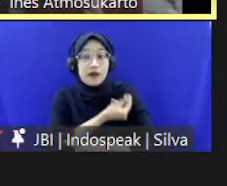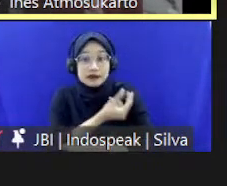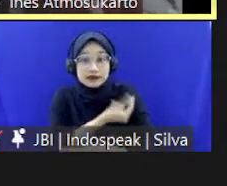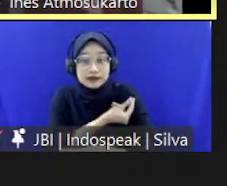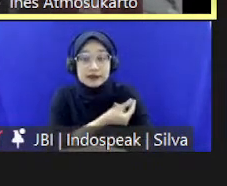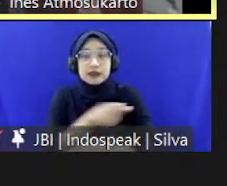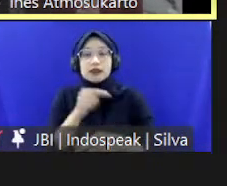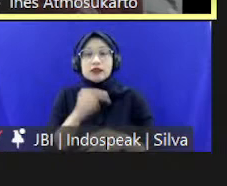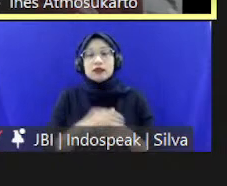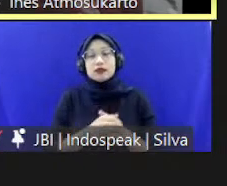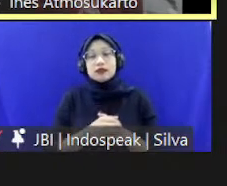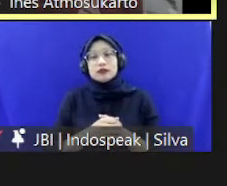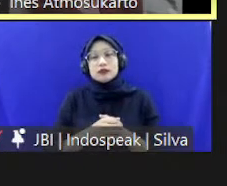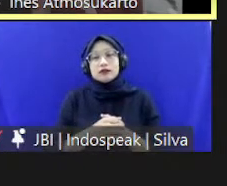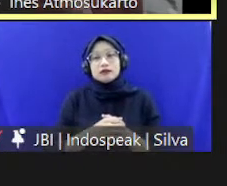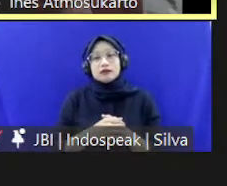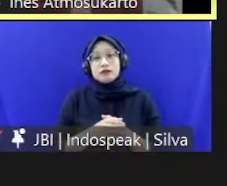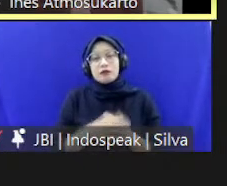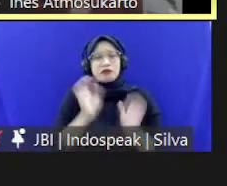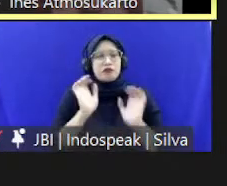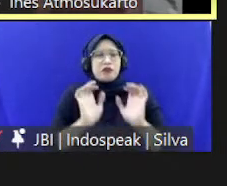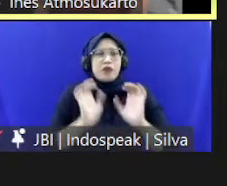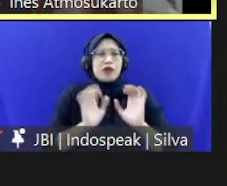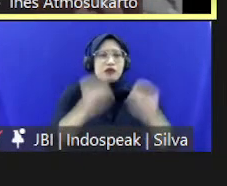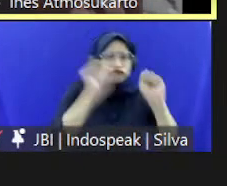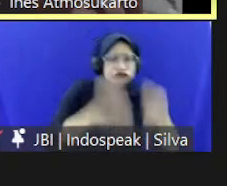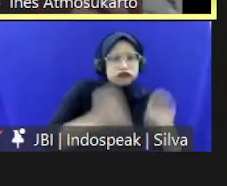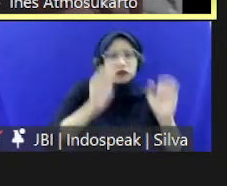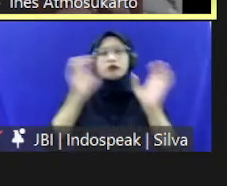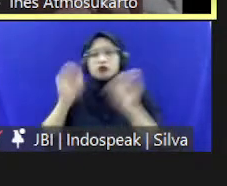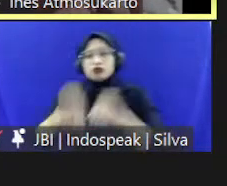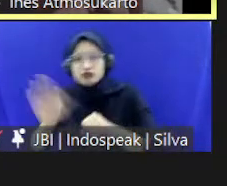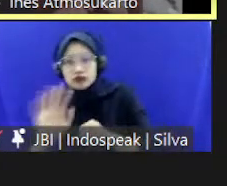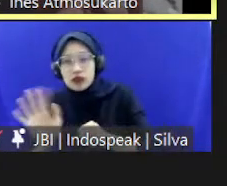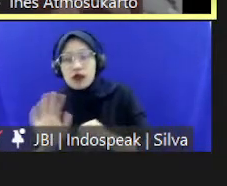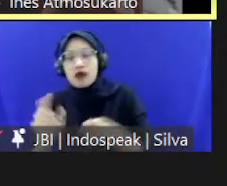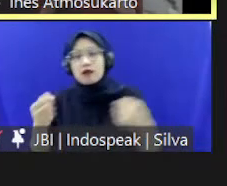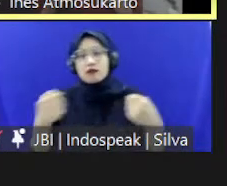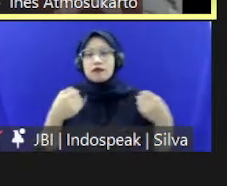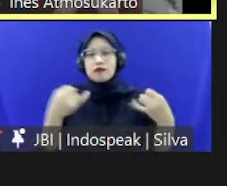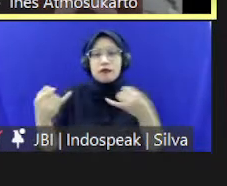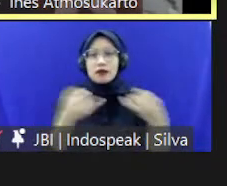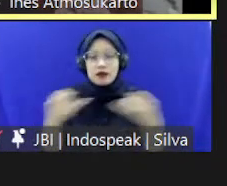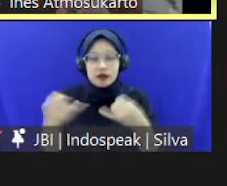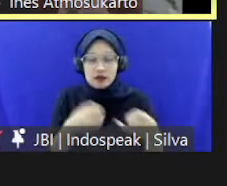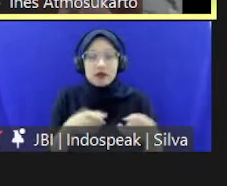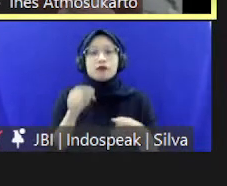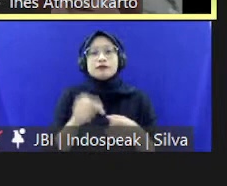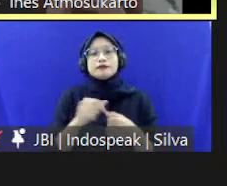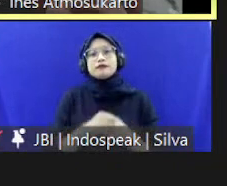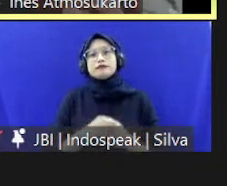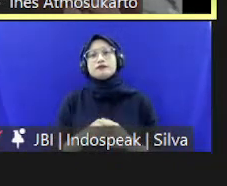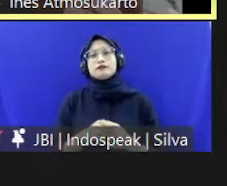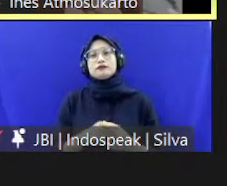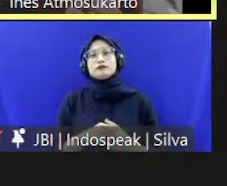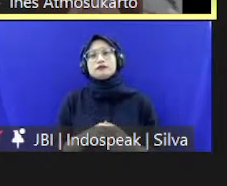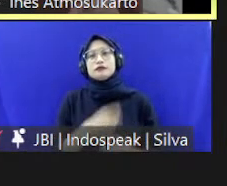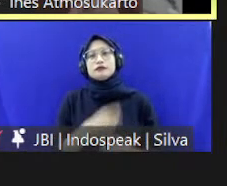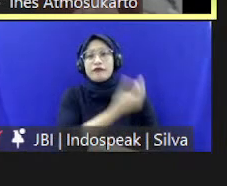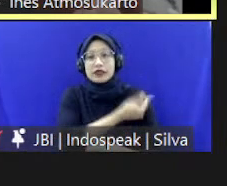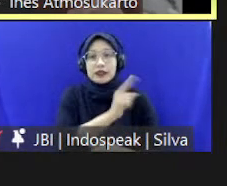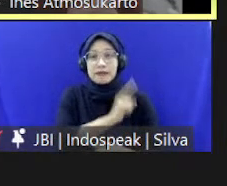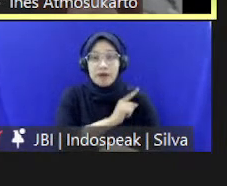been shrouded with controversy, right? First, we had the vaccine Mandiri, which then was rebranded as vaccine